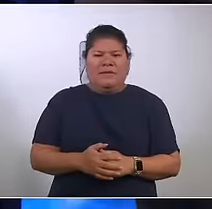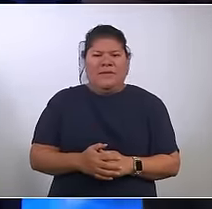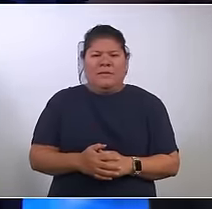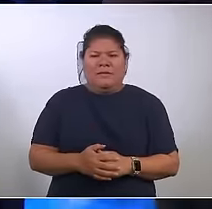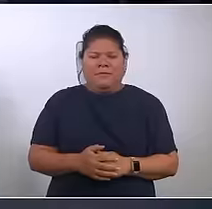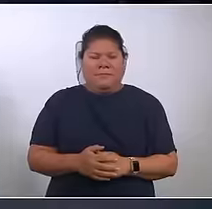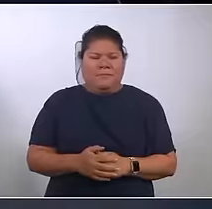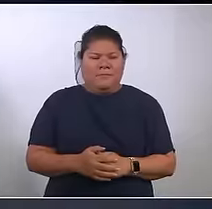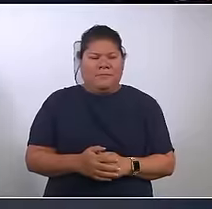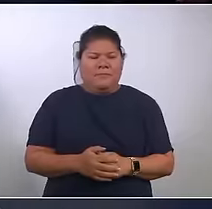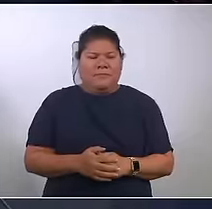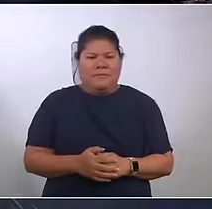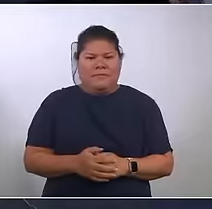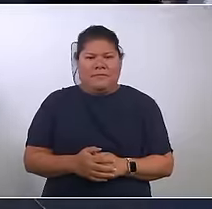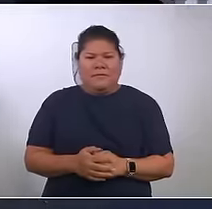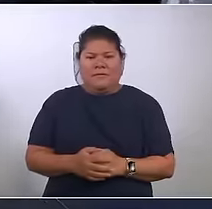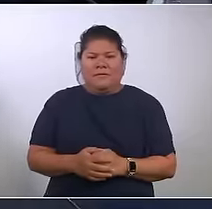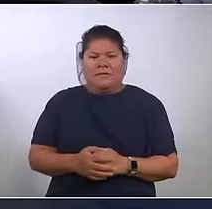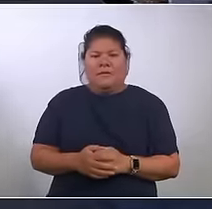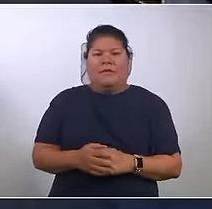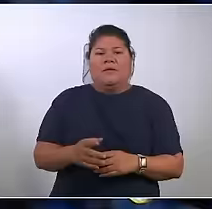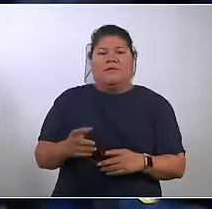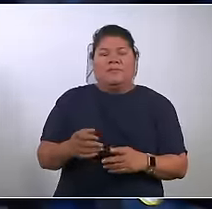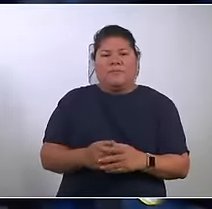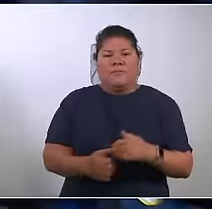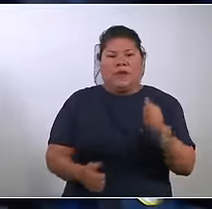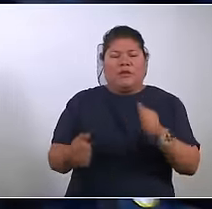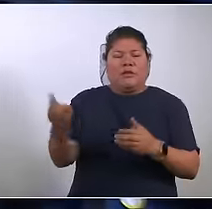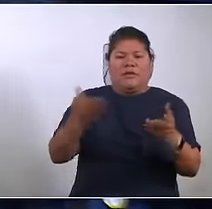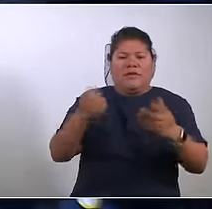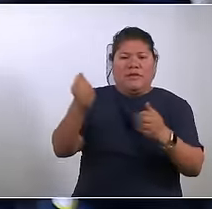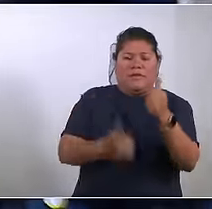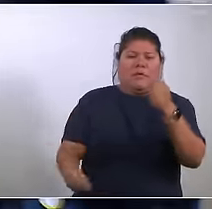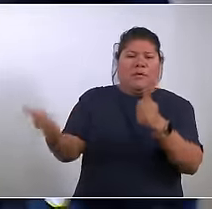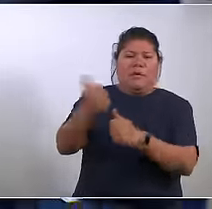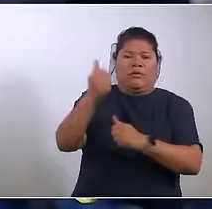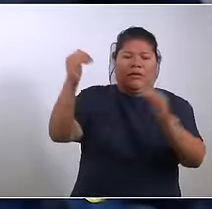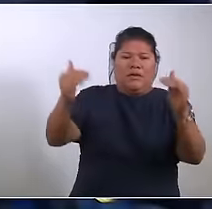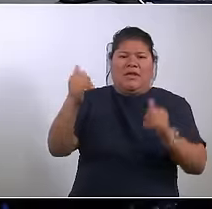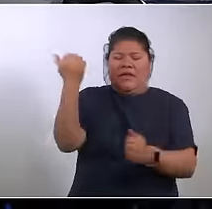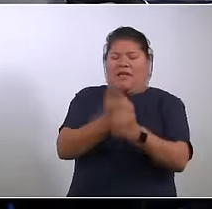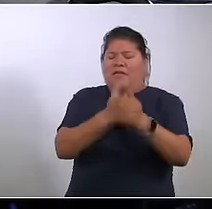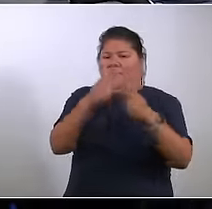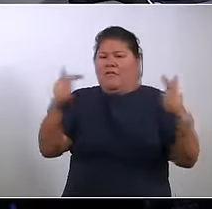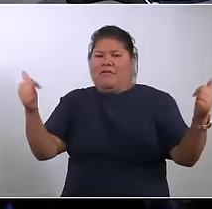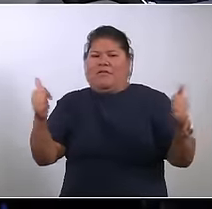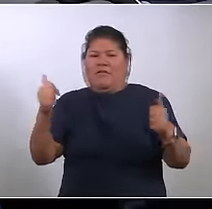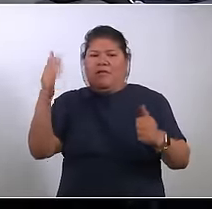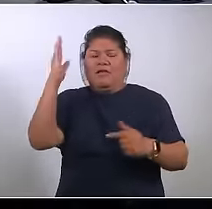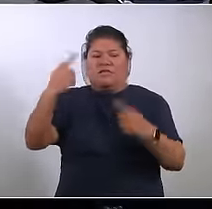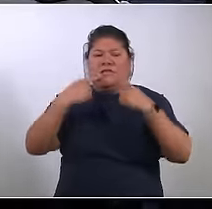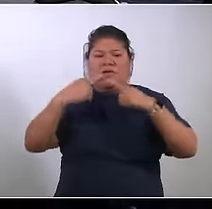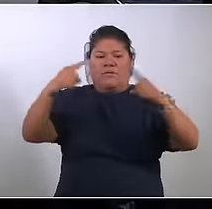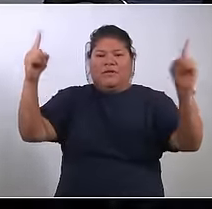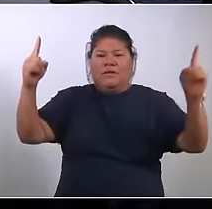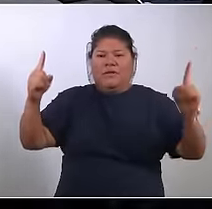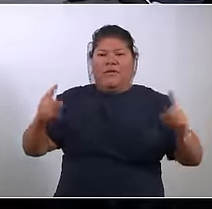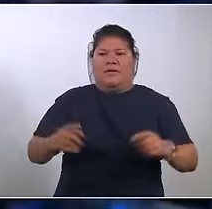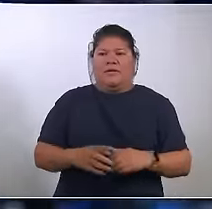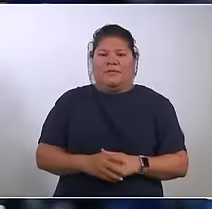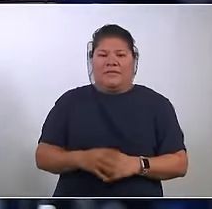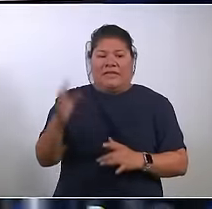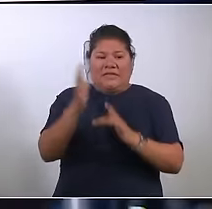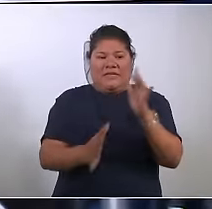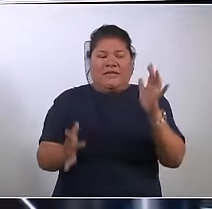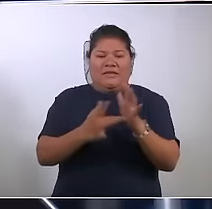más altísimo. Come on, servants of the Most High. Vamos, siervos del más altísimo. In every tongue, en cada lengua, shall proclaim, proclamará,